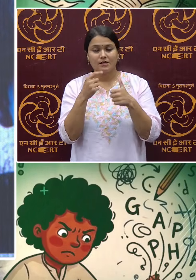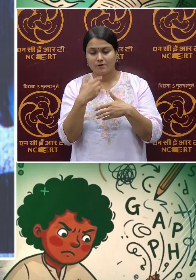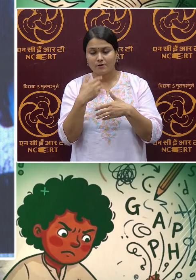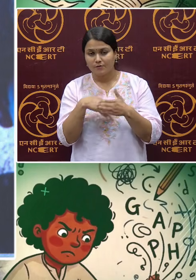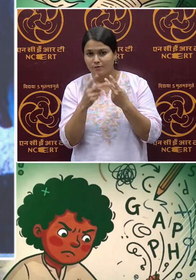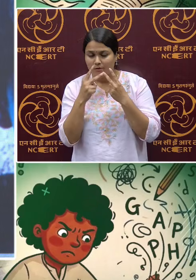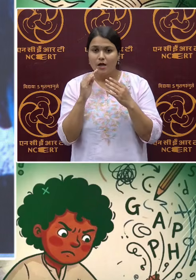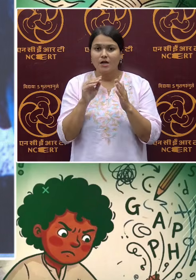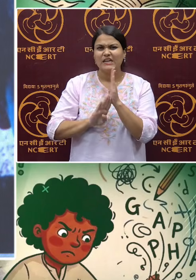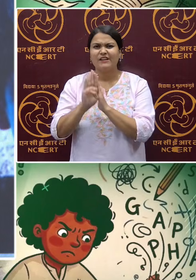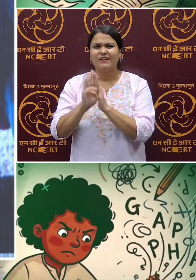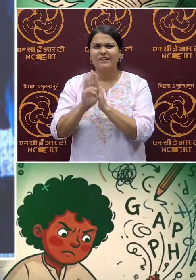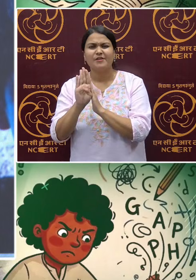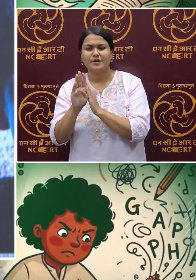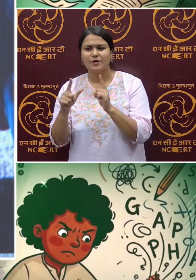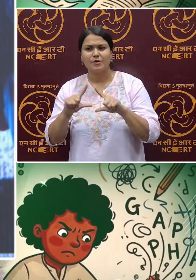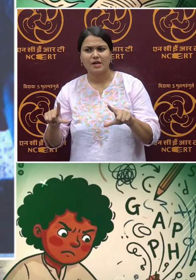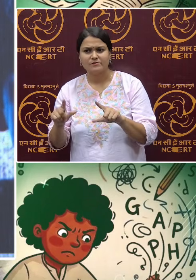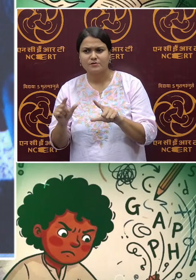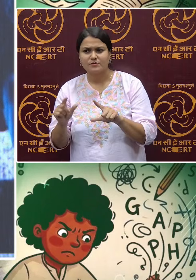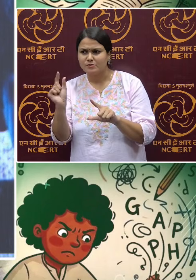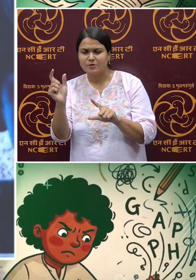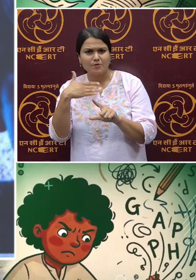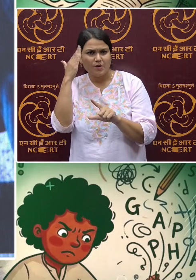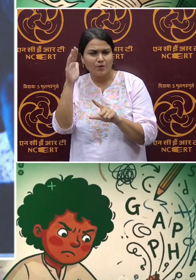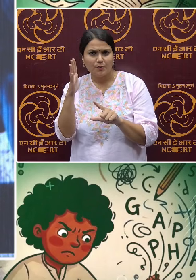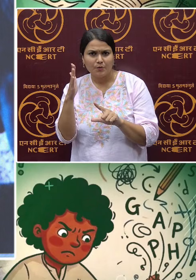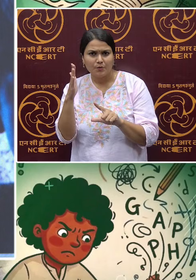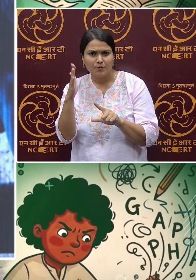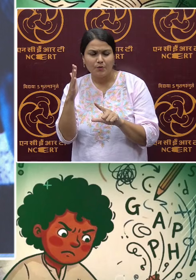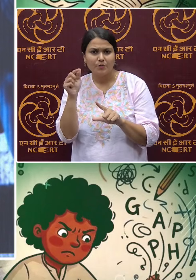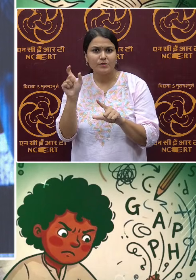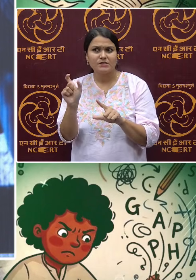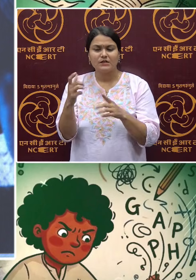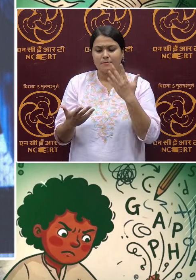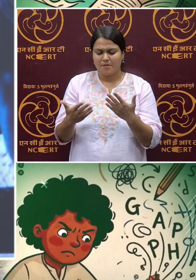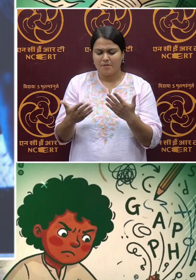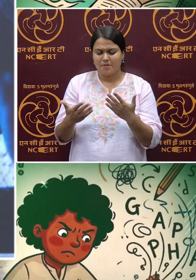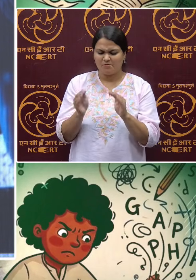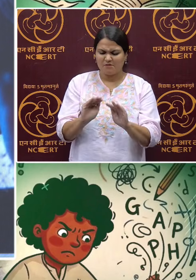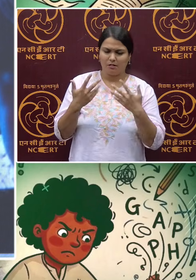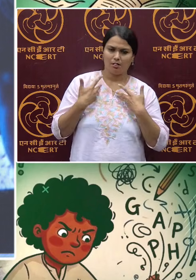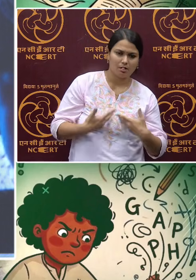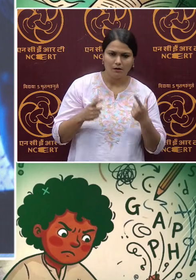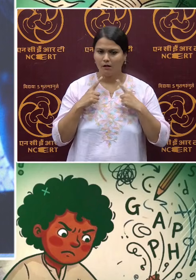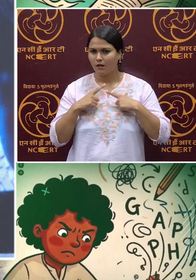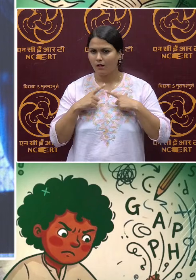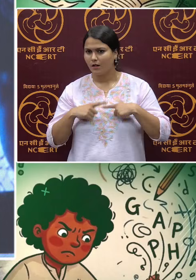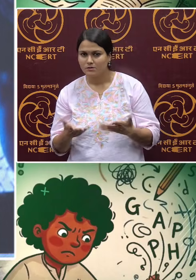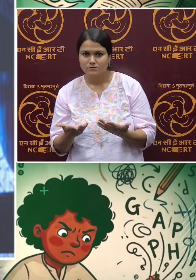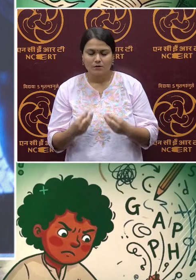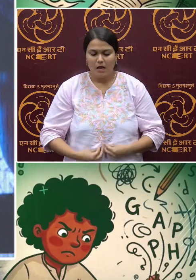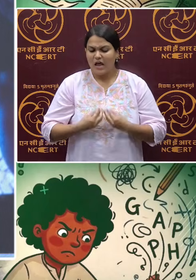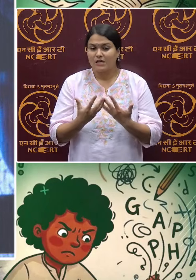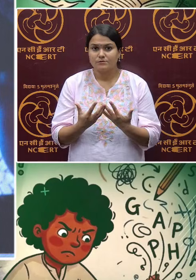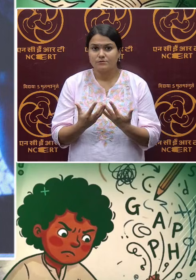because people start labeling their kids. Jawab nahi de raha hai, maybe arrogant, stubborn, or lazy, lack of motivation. Because the child cannot express, it's